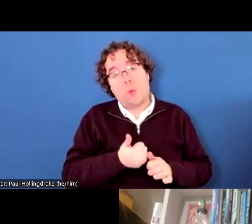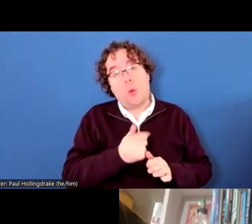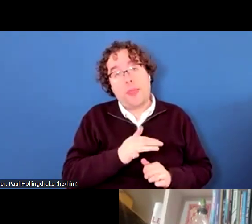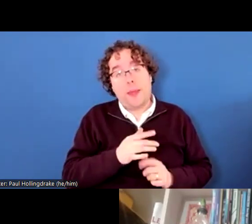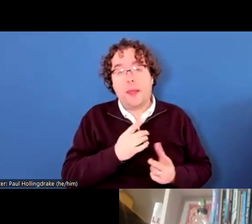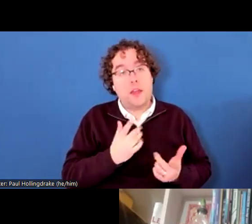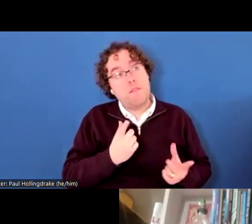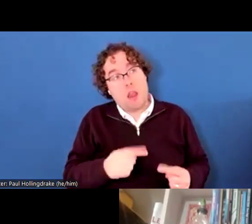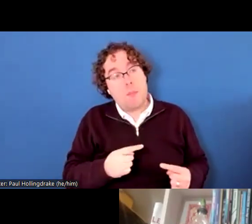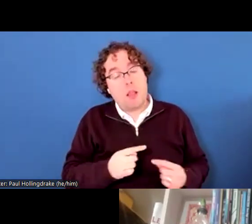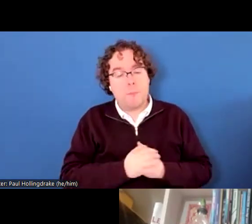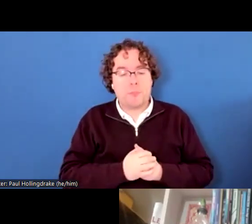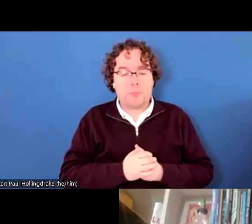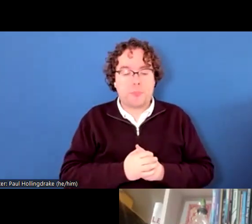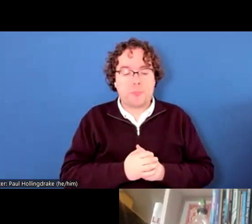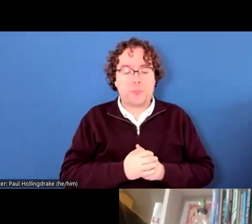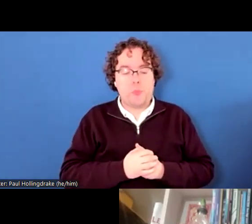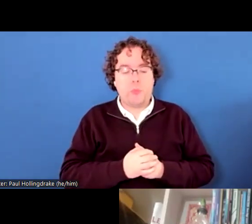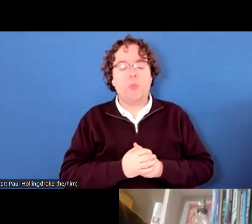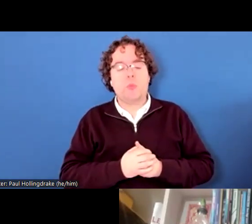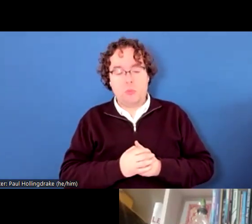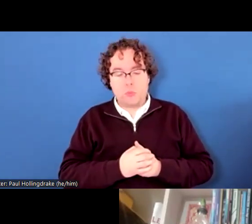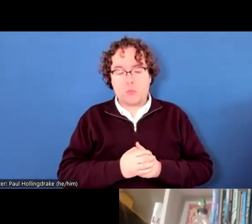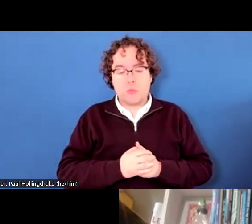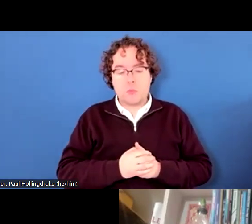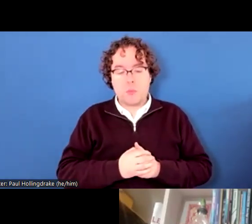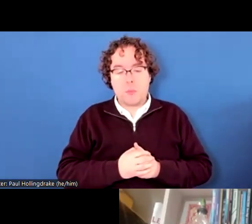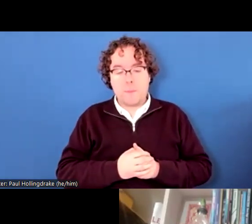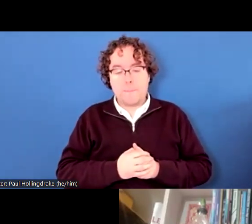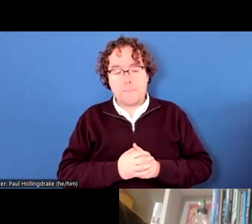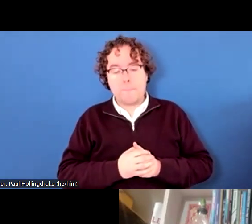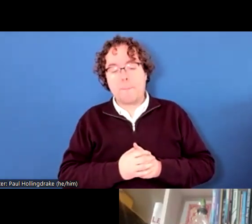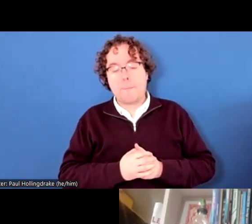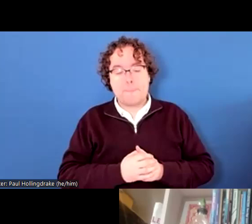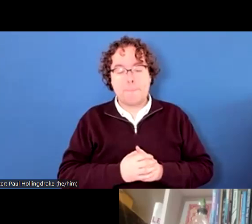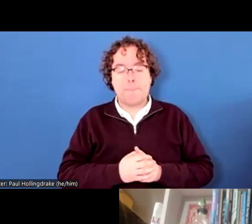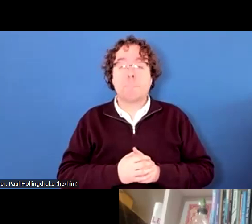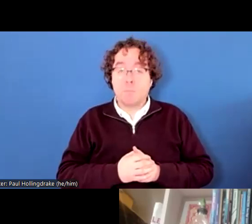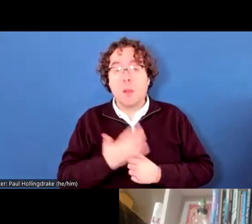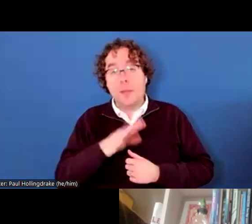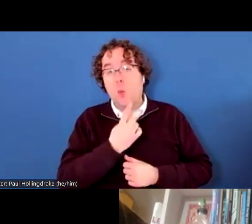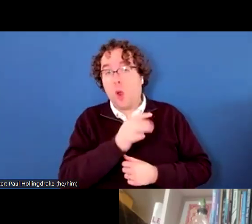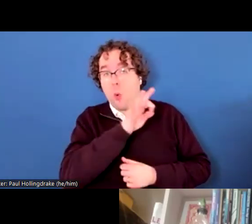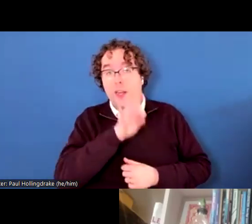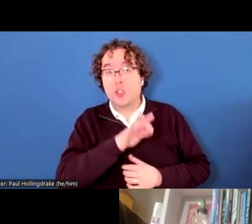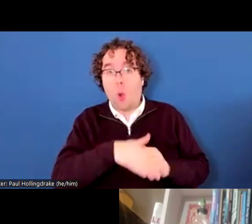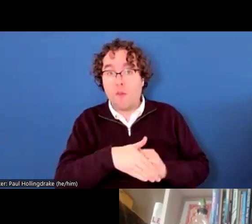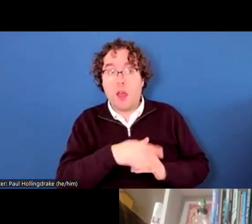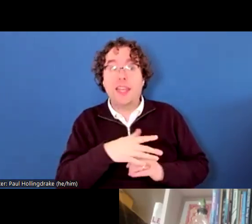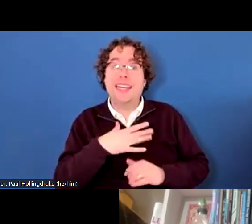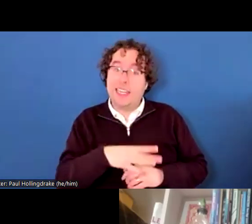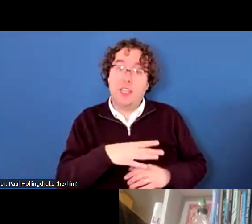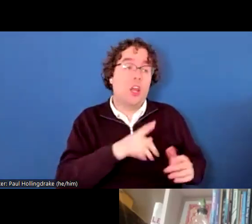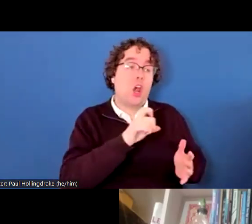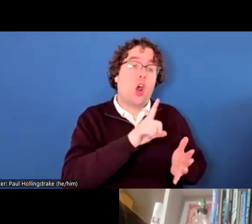place. We had a question around whether you need to do a Clore leadership course first to then go on